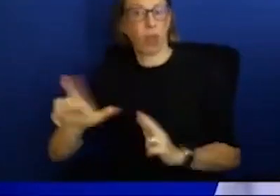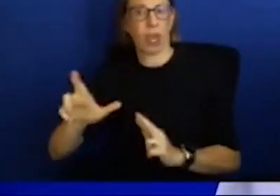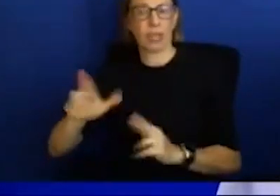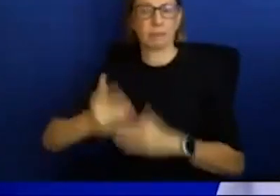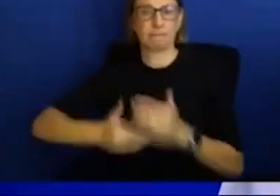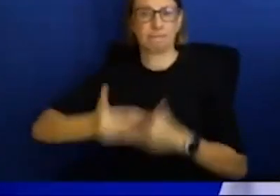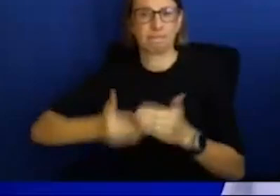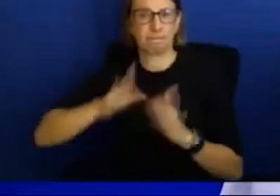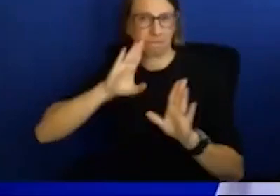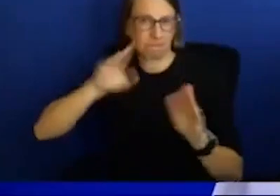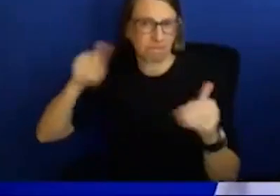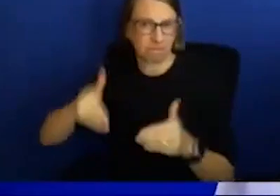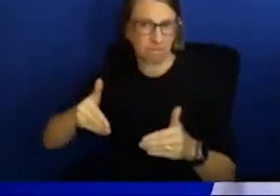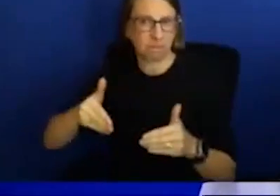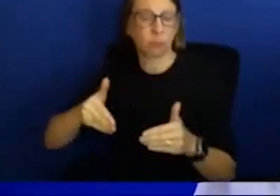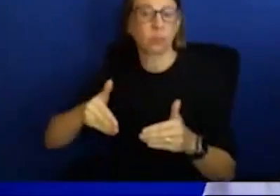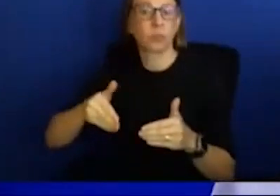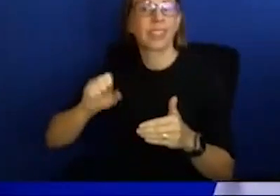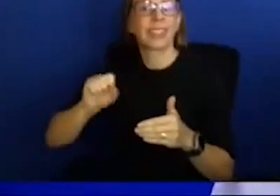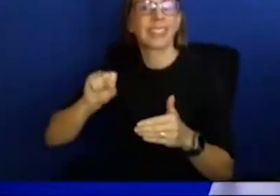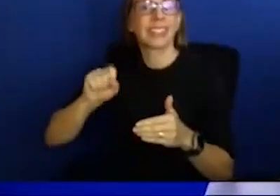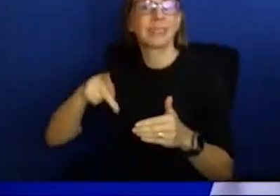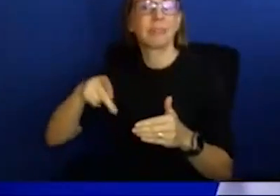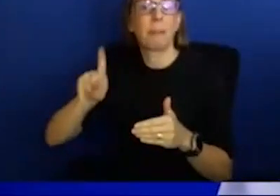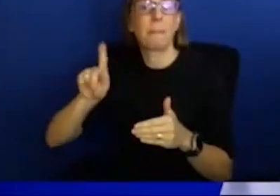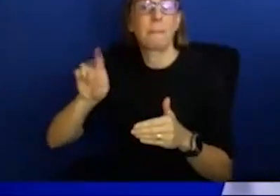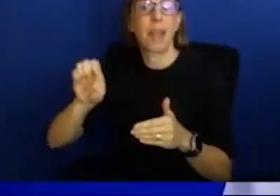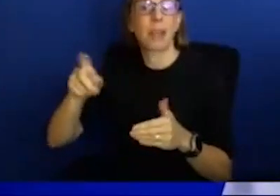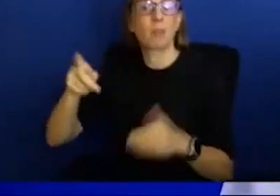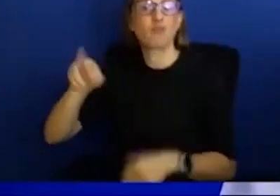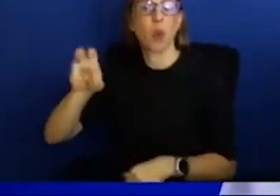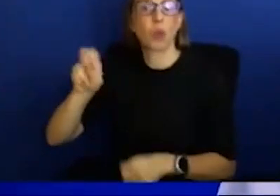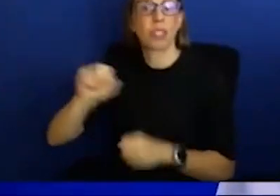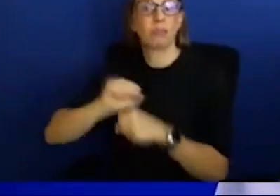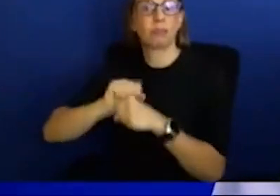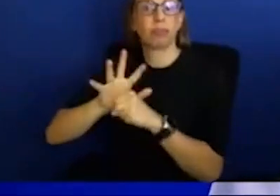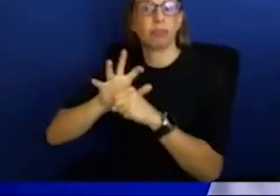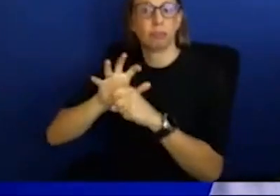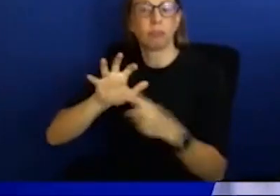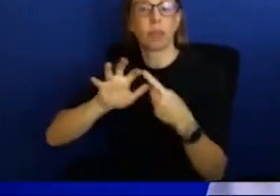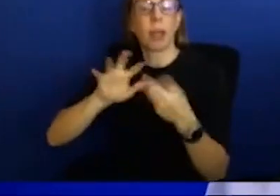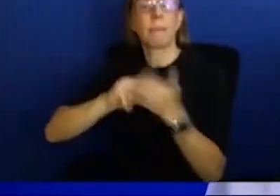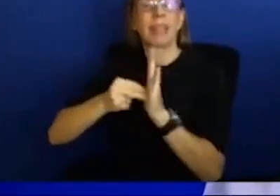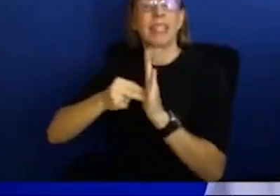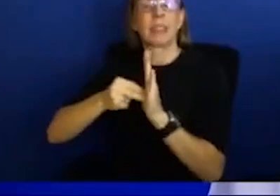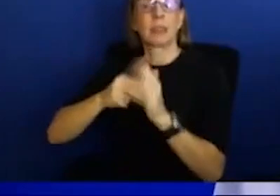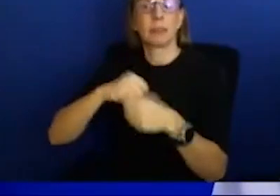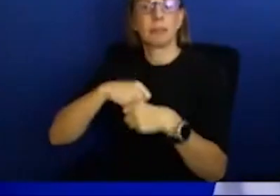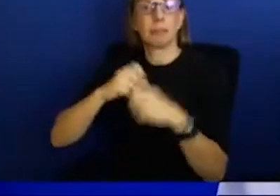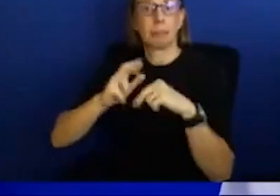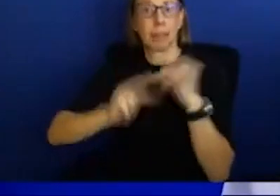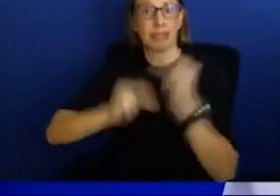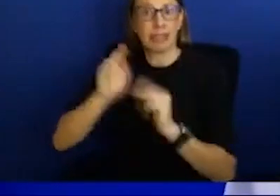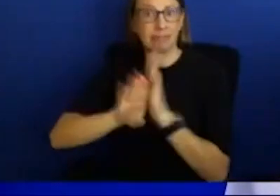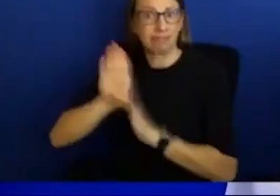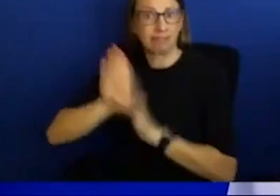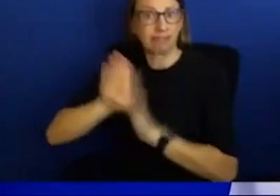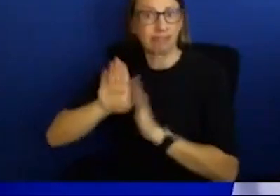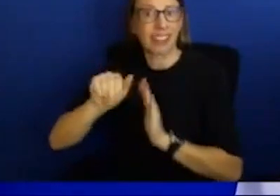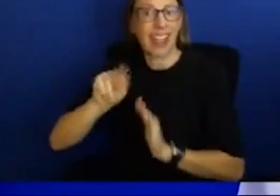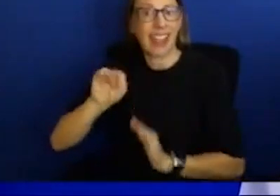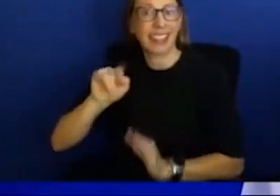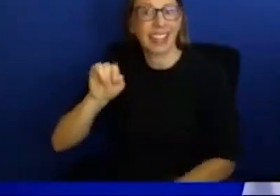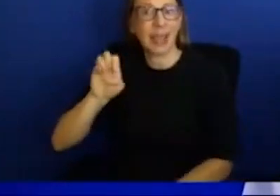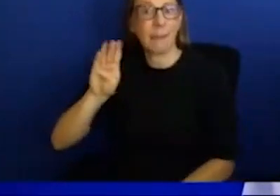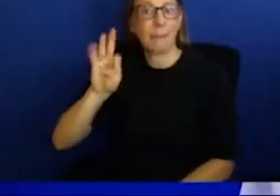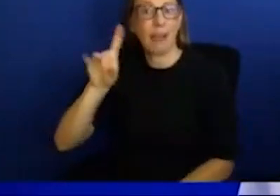focused on the spike protein. So you are developing antibodies to that spike protein. You are developing the T-cell responses